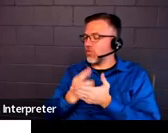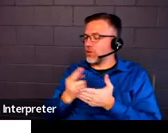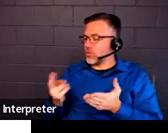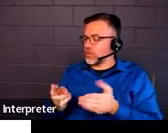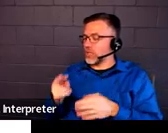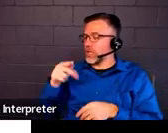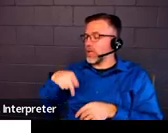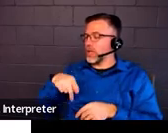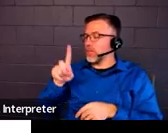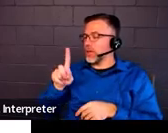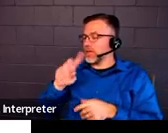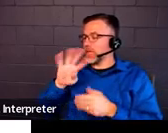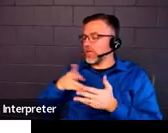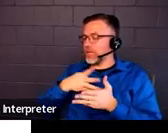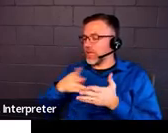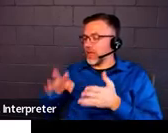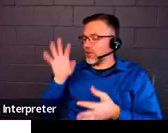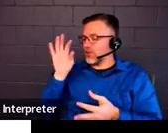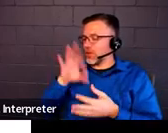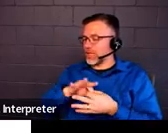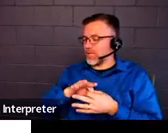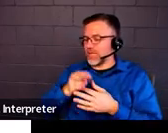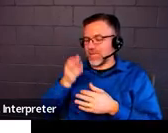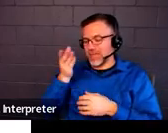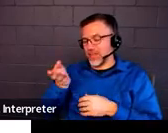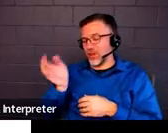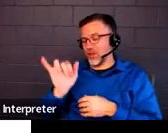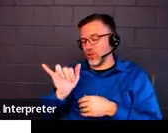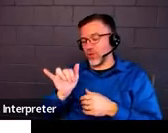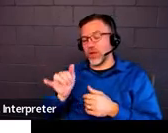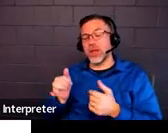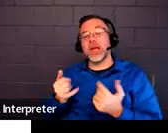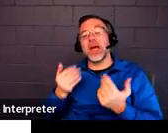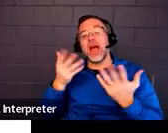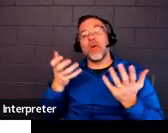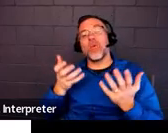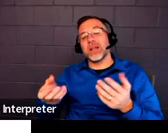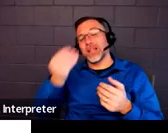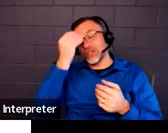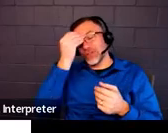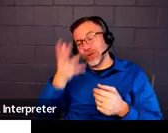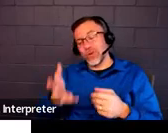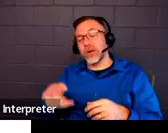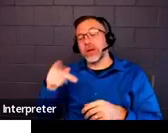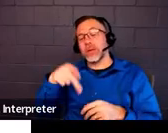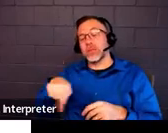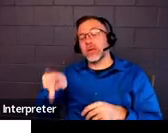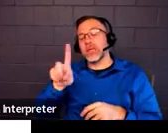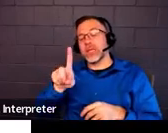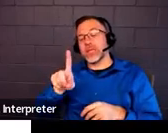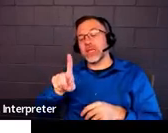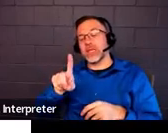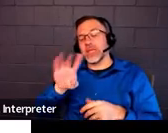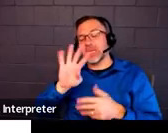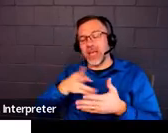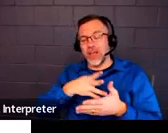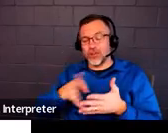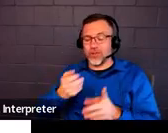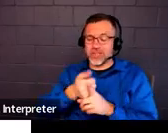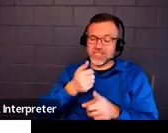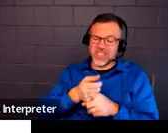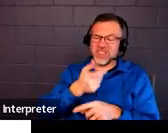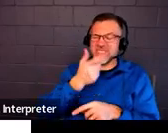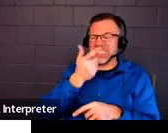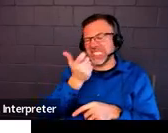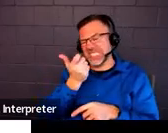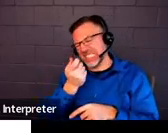calendar link is up there. And I just wanted to throw out there that the PD calendar has been wonky lately. So if